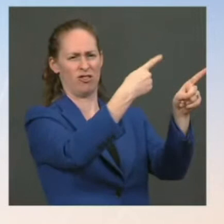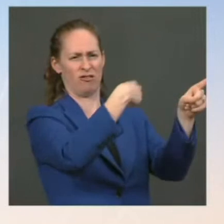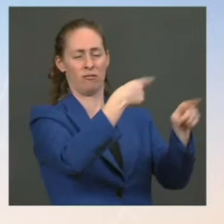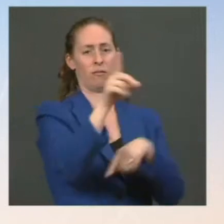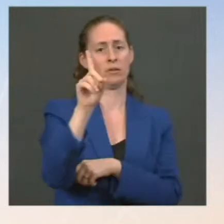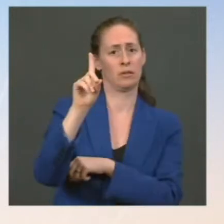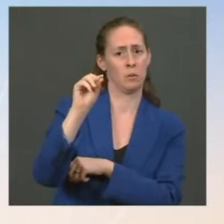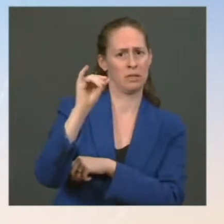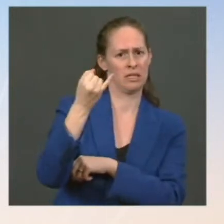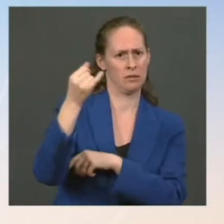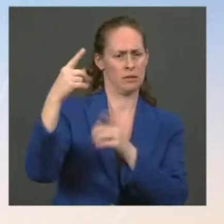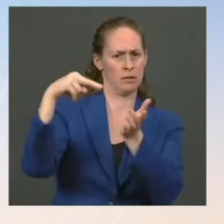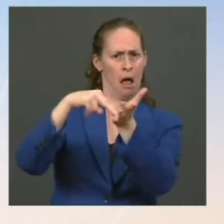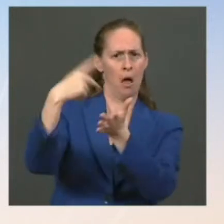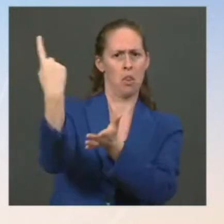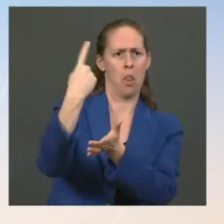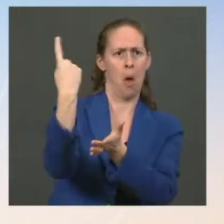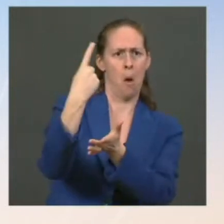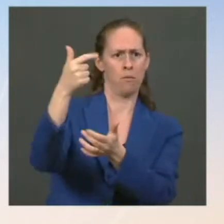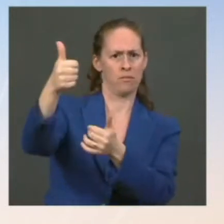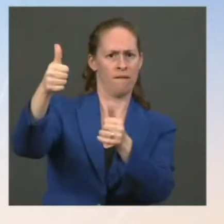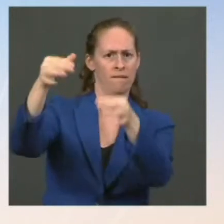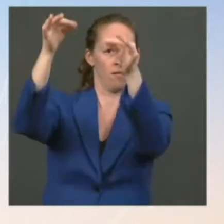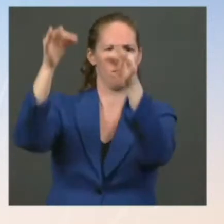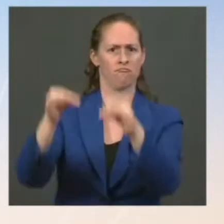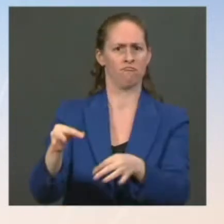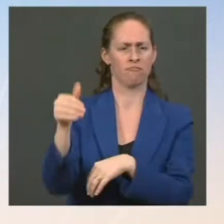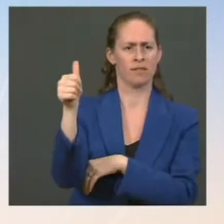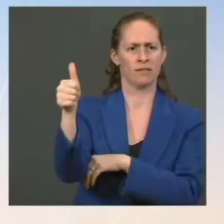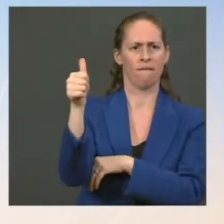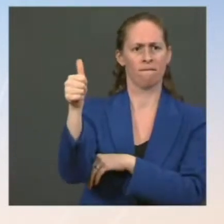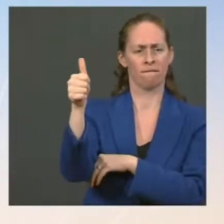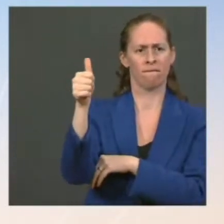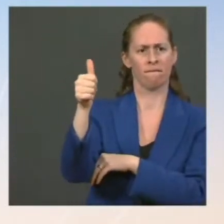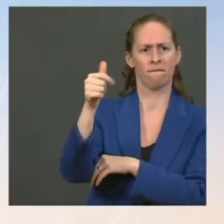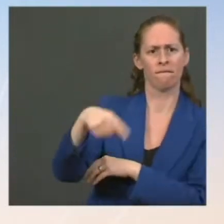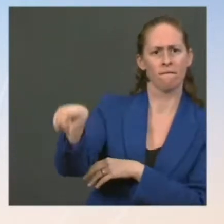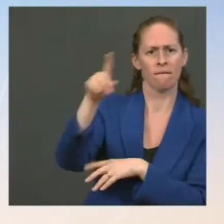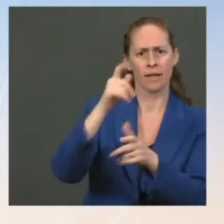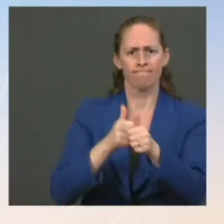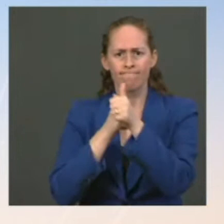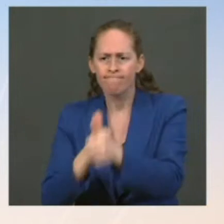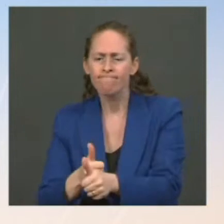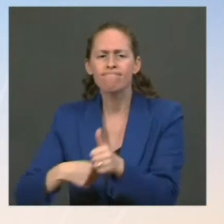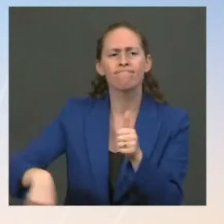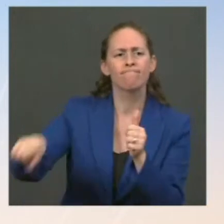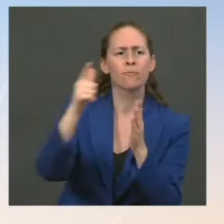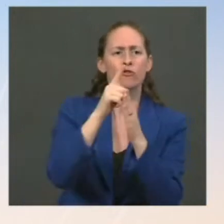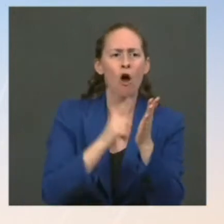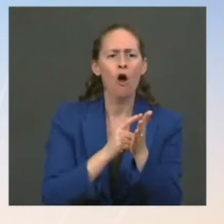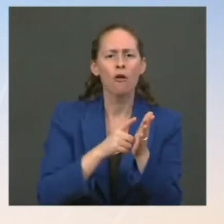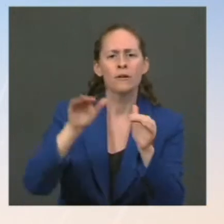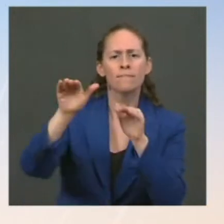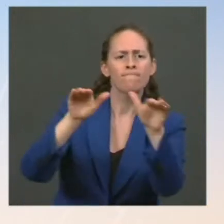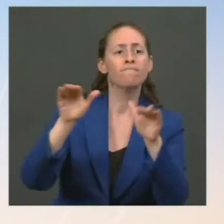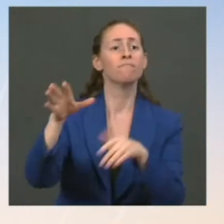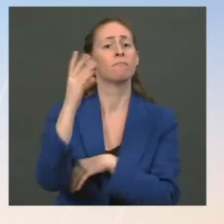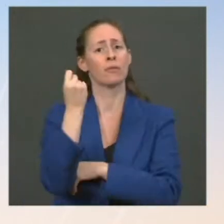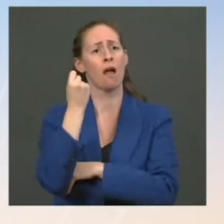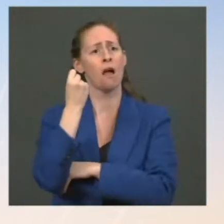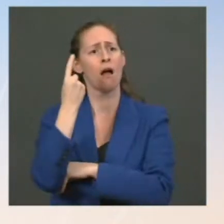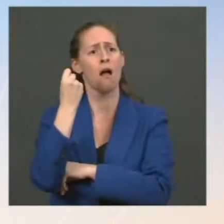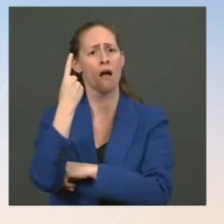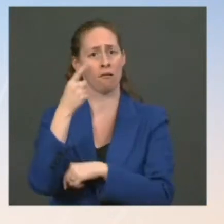independent decisions, law enforcement decisions. At the same time, we have made no secret about our push to have the